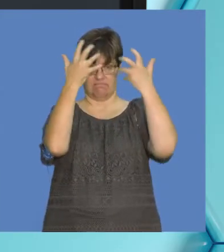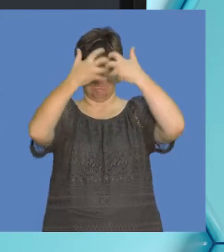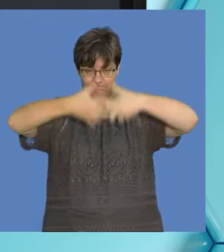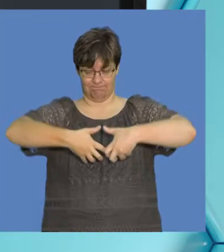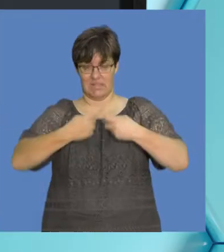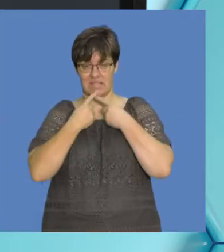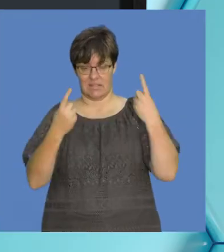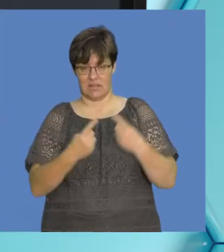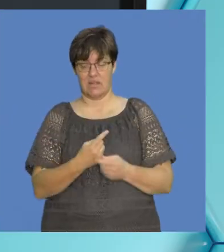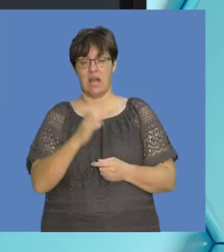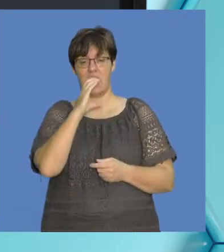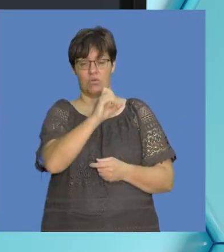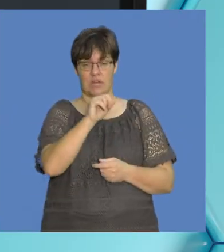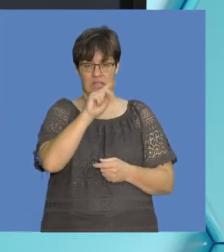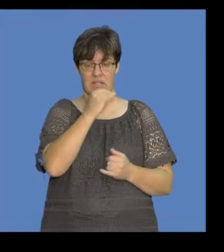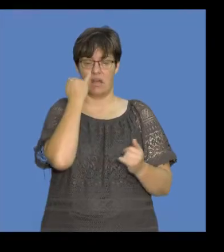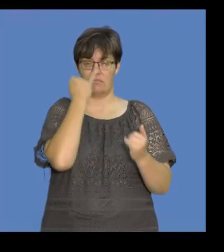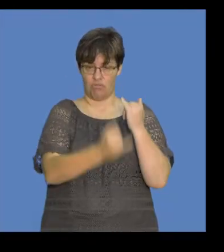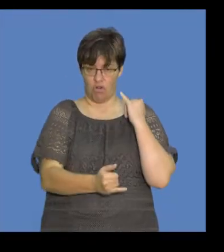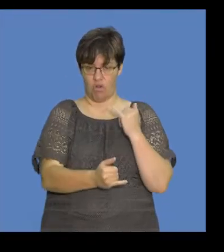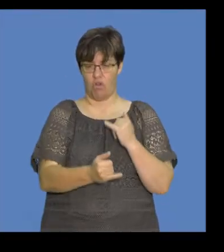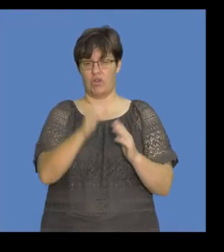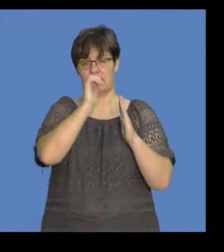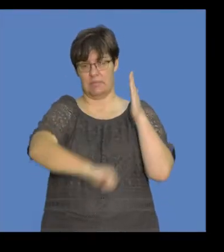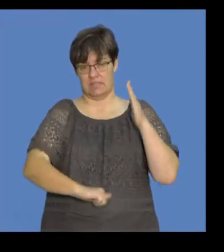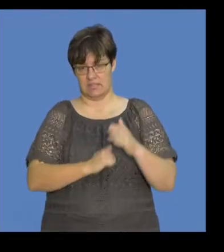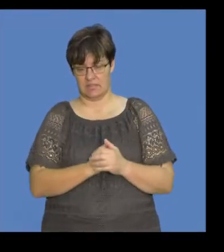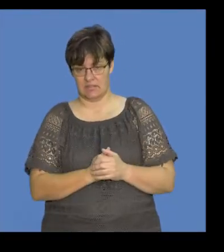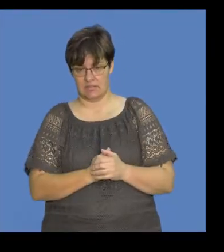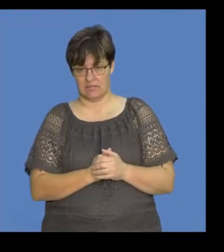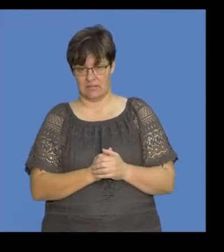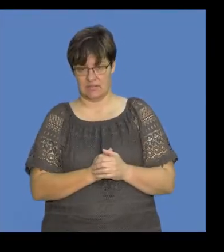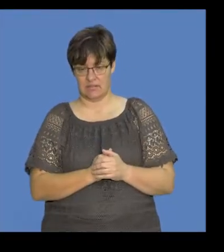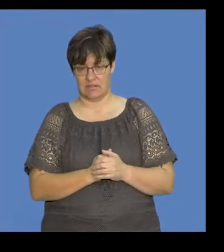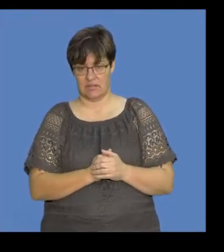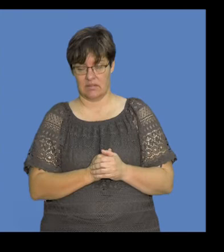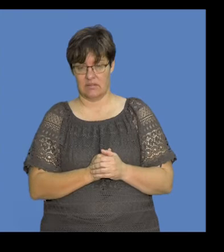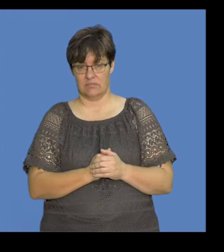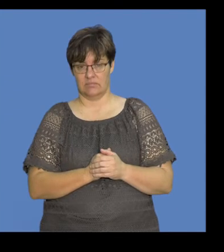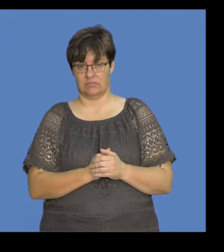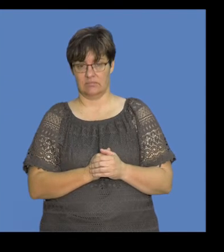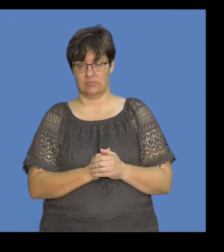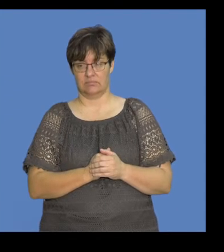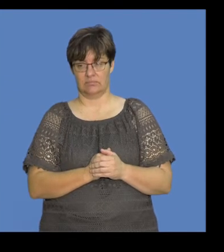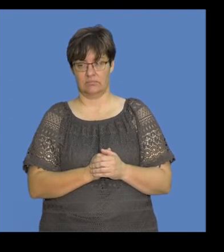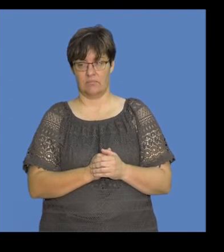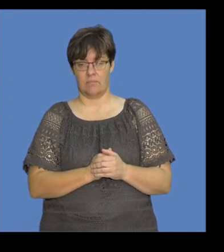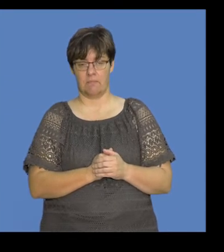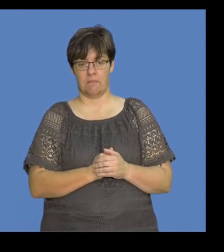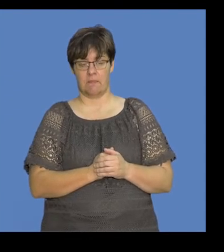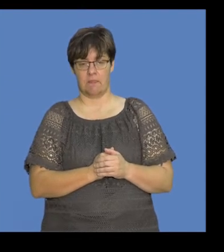say credit incorrect debit. Clear? Okay. So